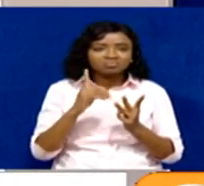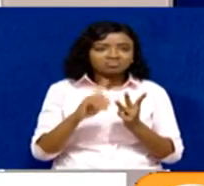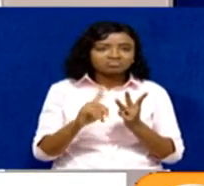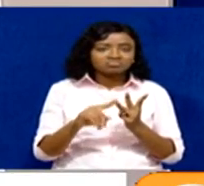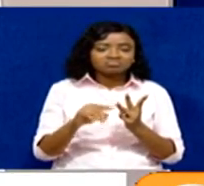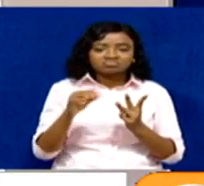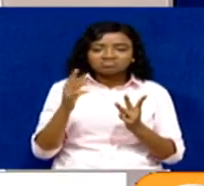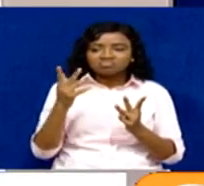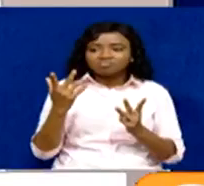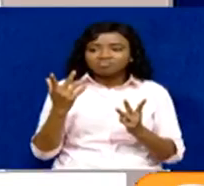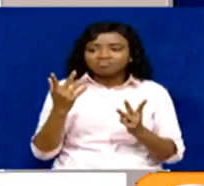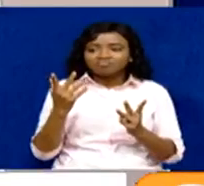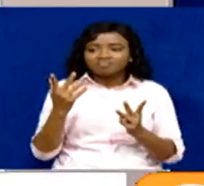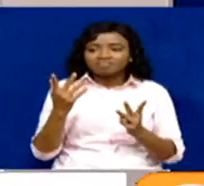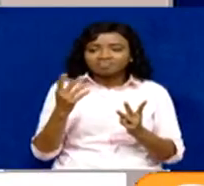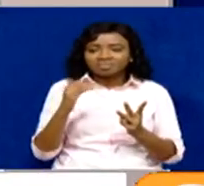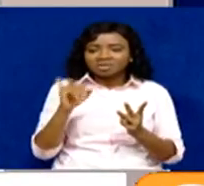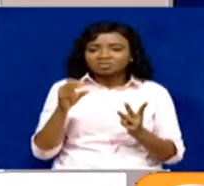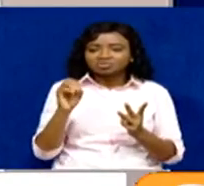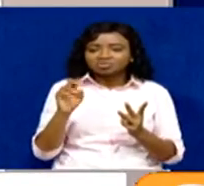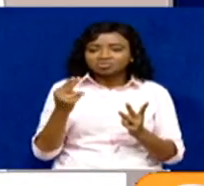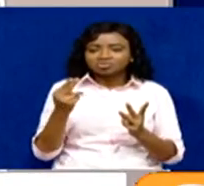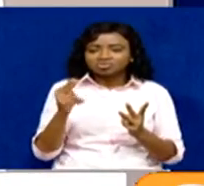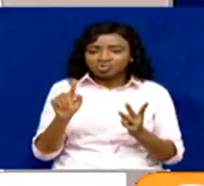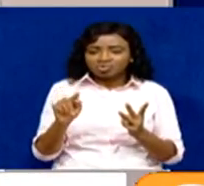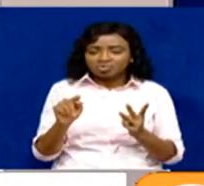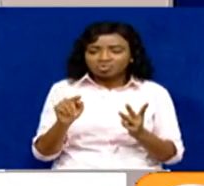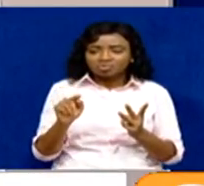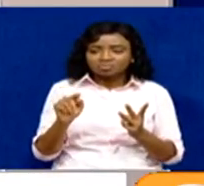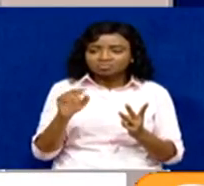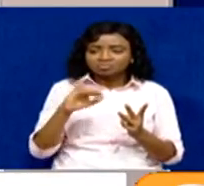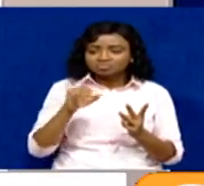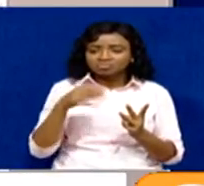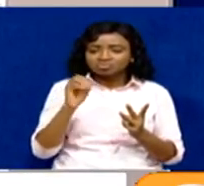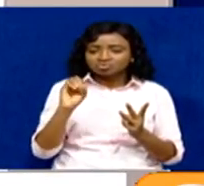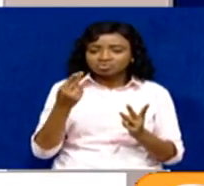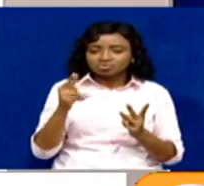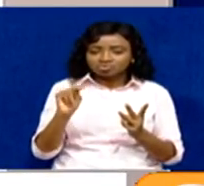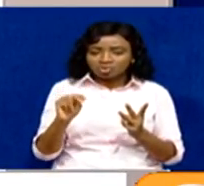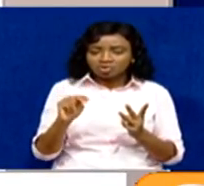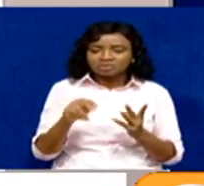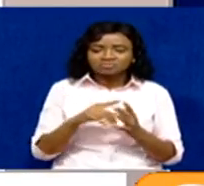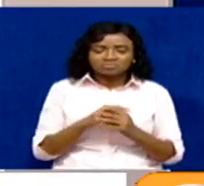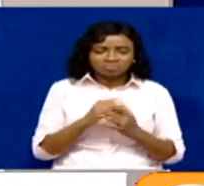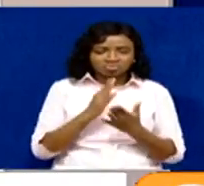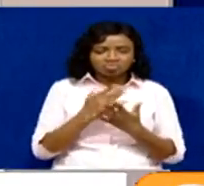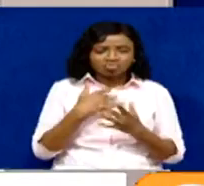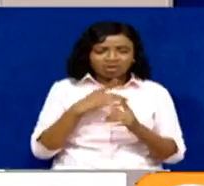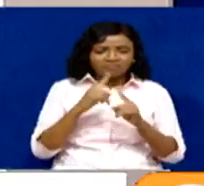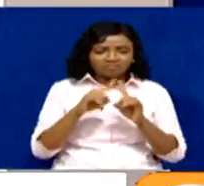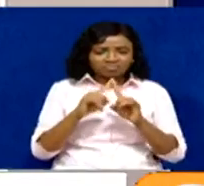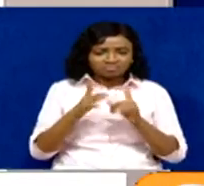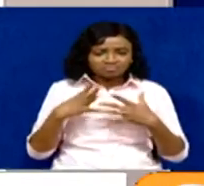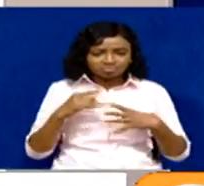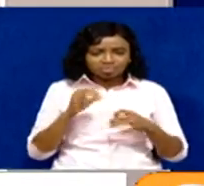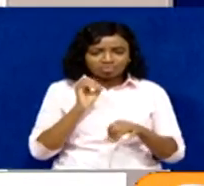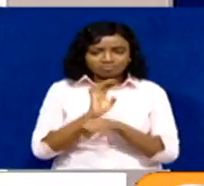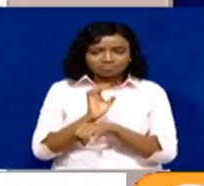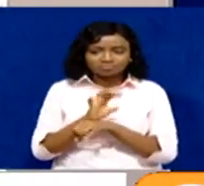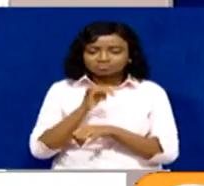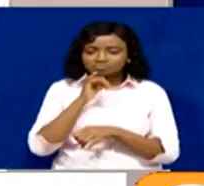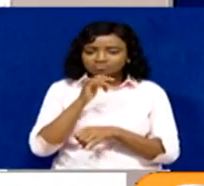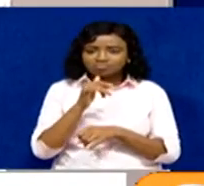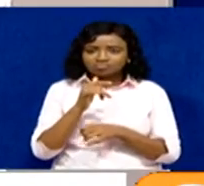people like Akina John Githongo. There are several people who are advising, not necessarily politicians, Akina Kigoro, not politicians as